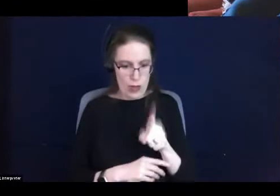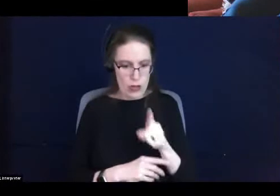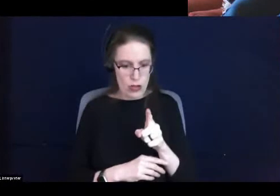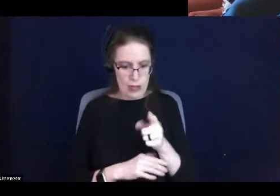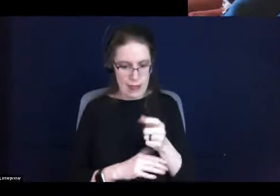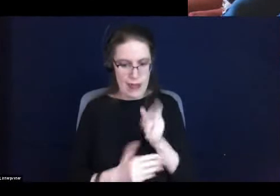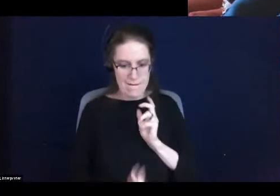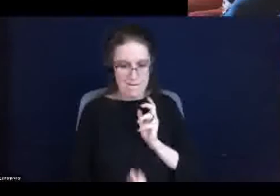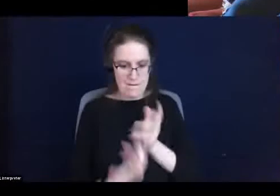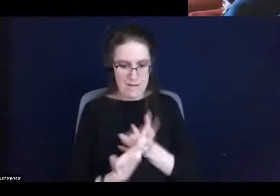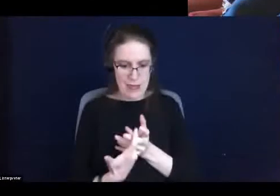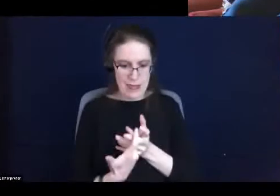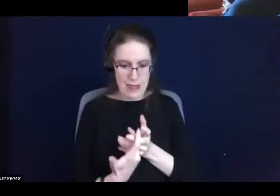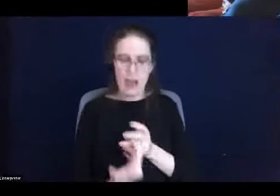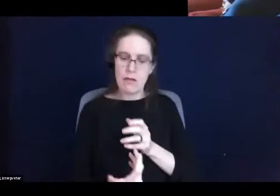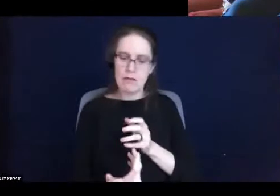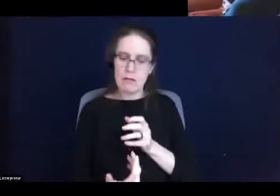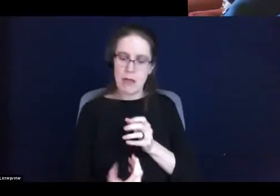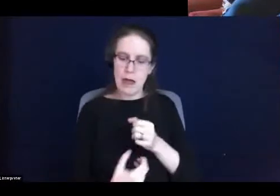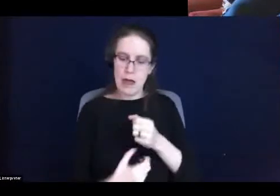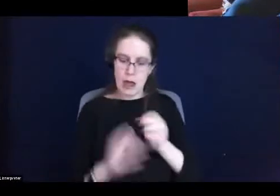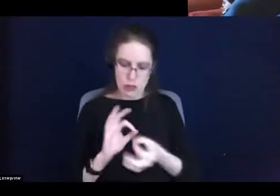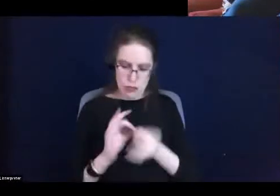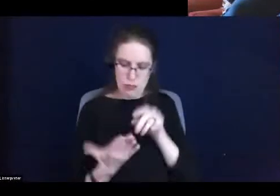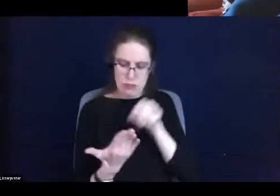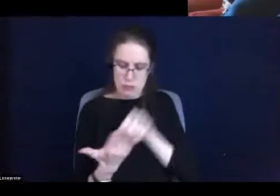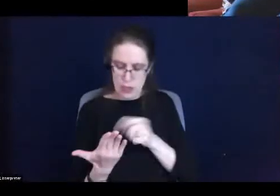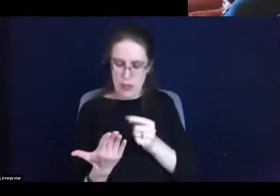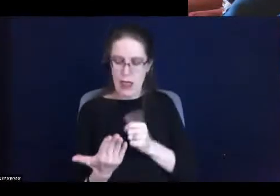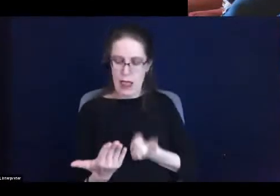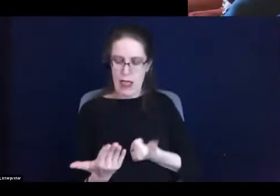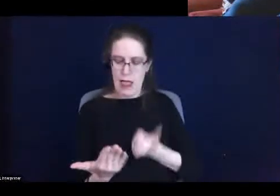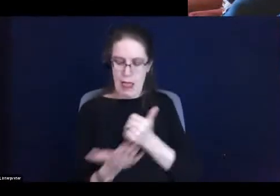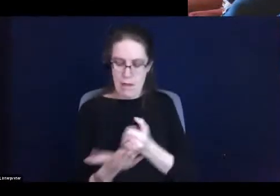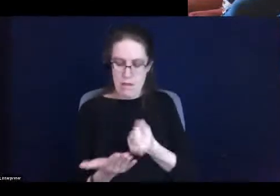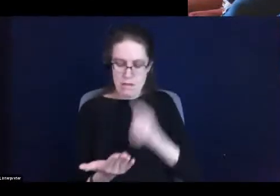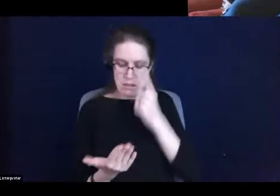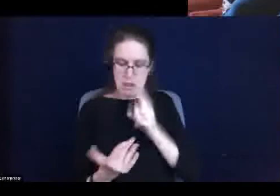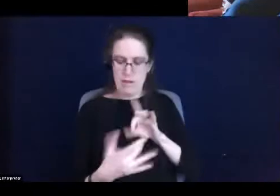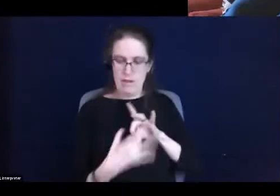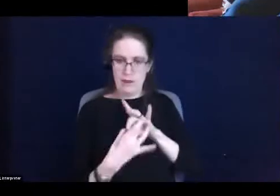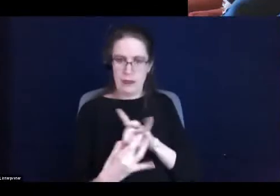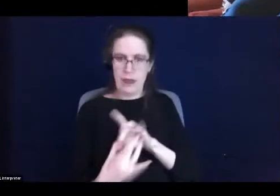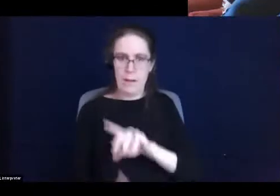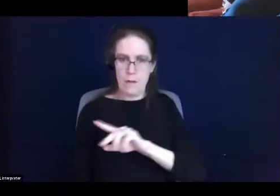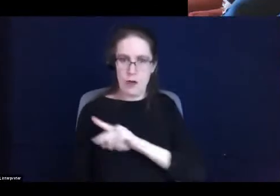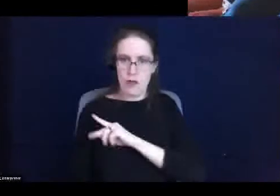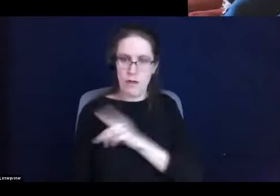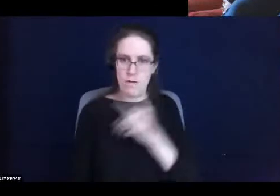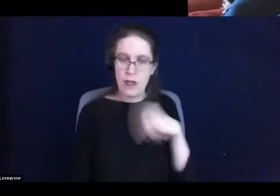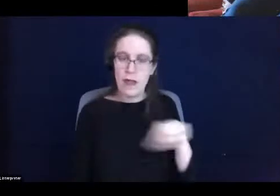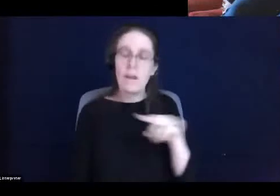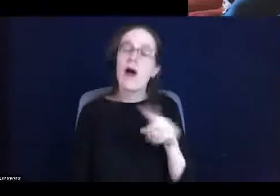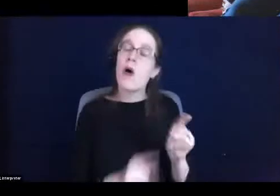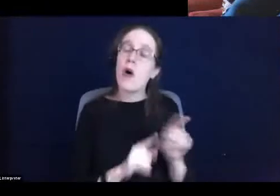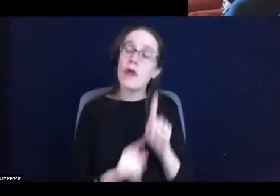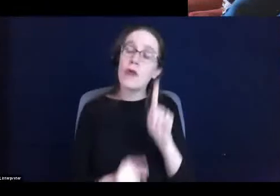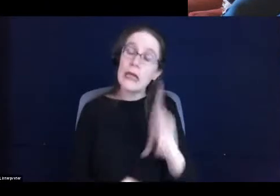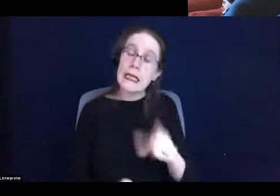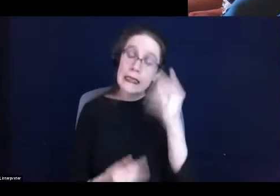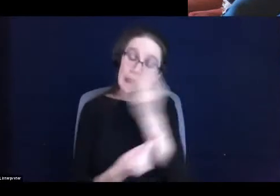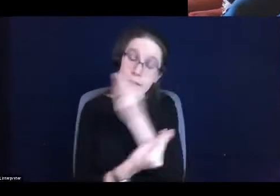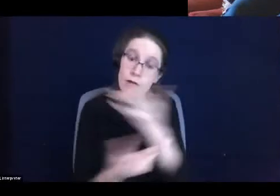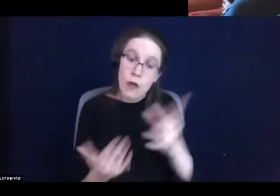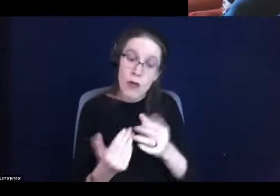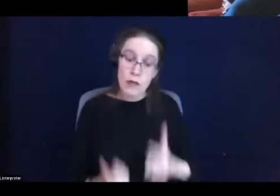and personable for them. We also need to let survivors know that even if they follow their safety plan down